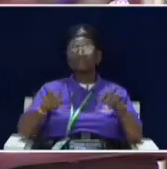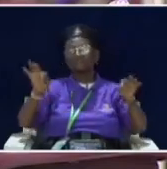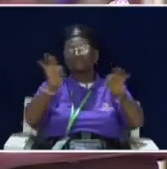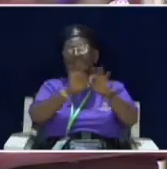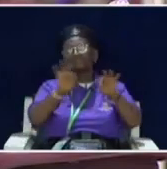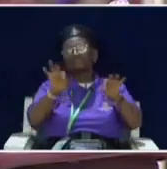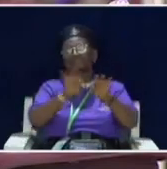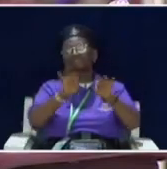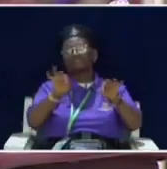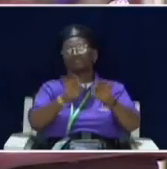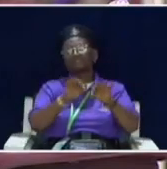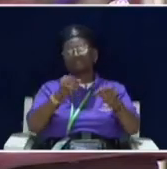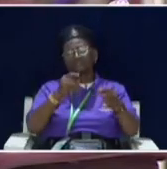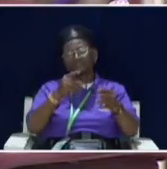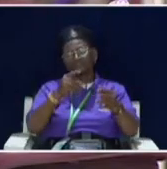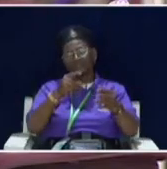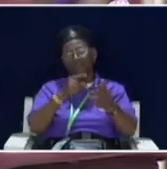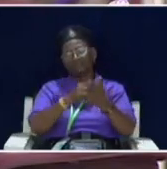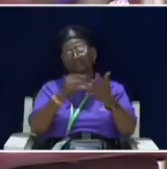of? Nje